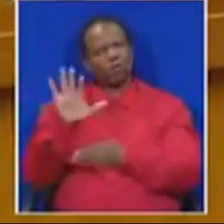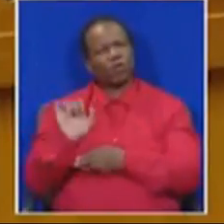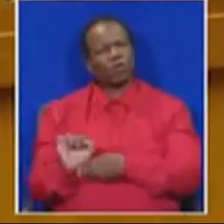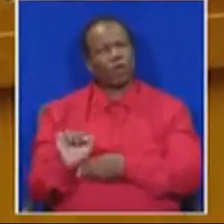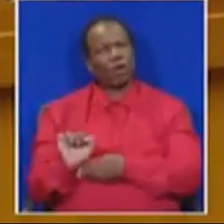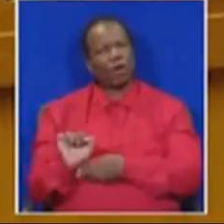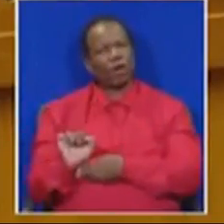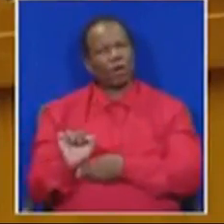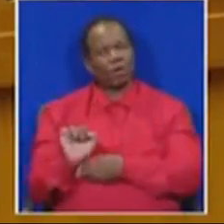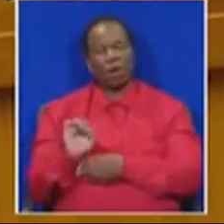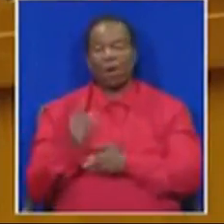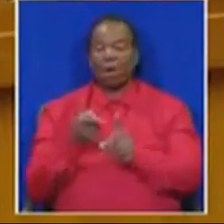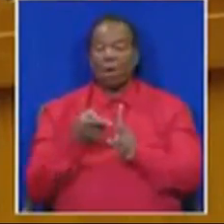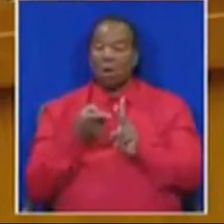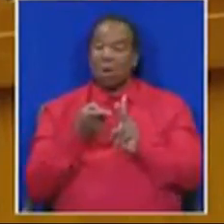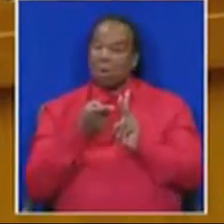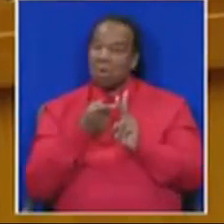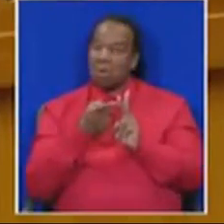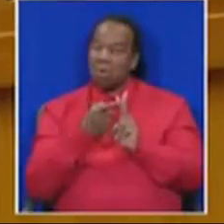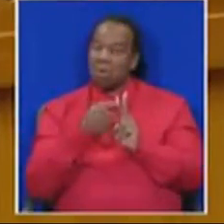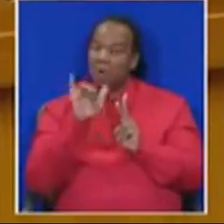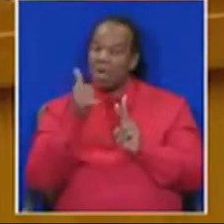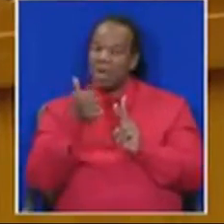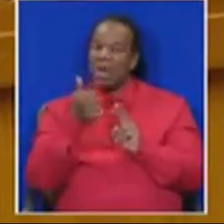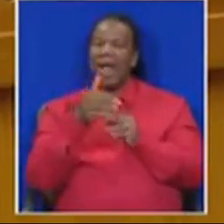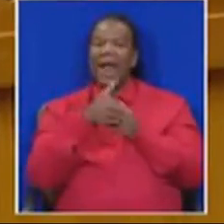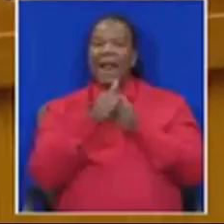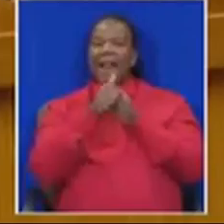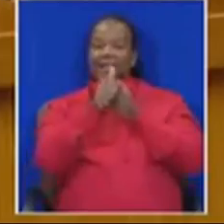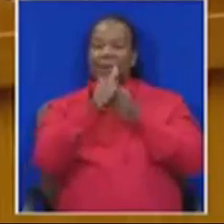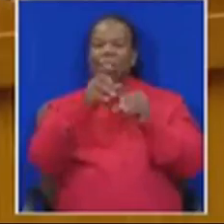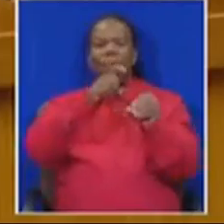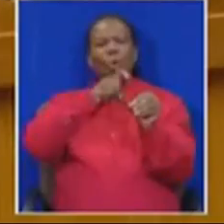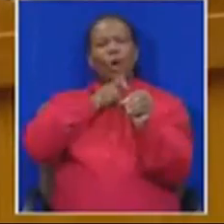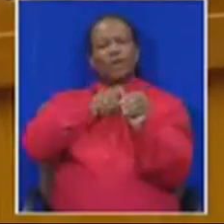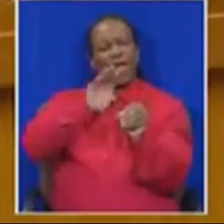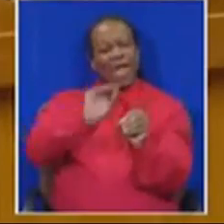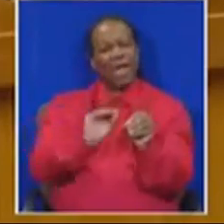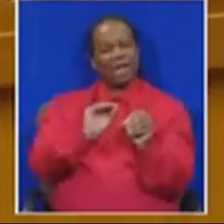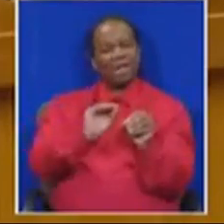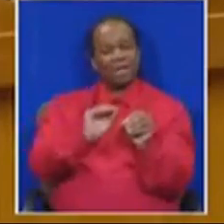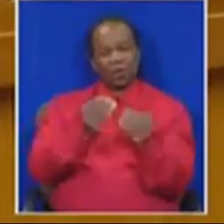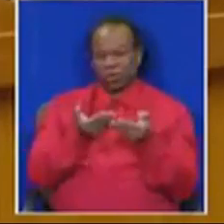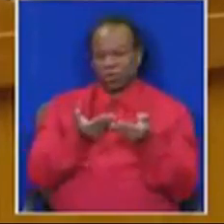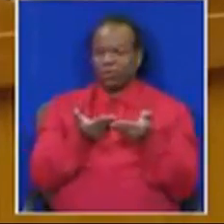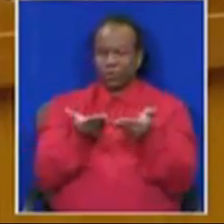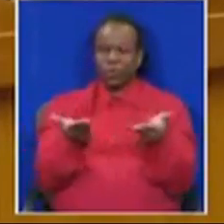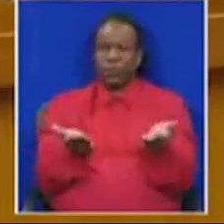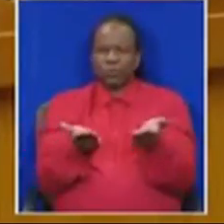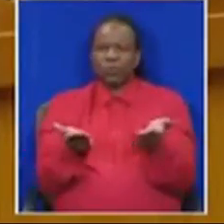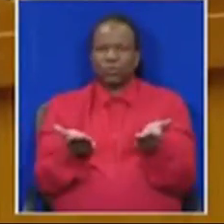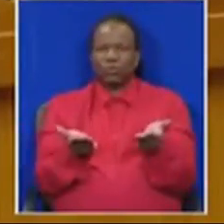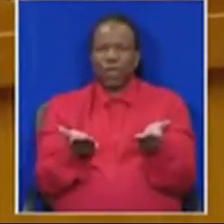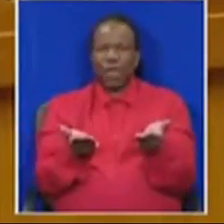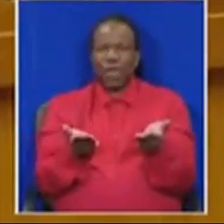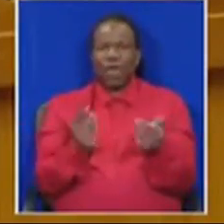Through the leadership qualities that Umama Albertina Sisulu displayed, put on display for